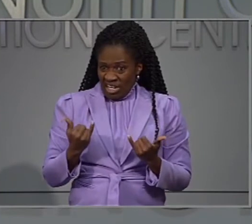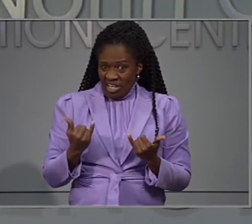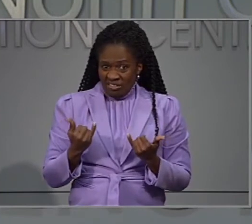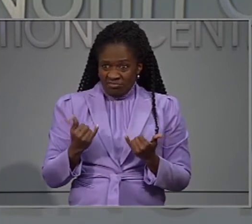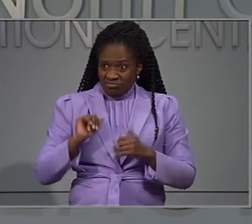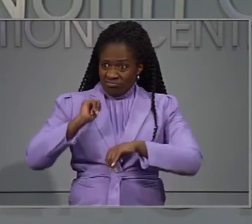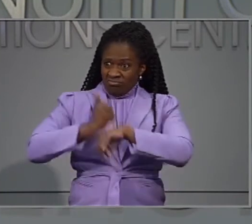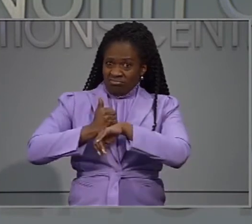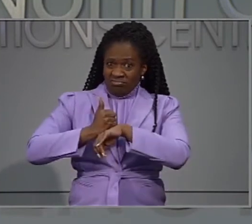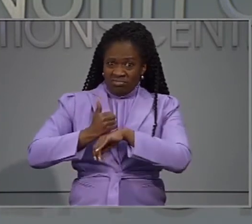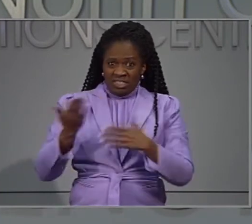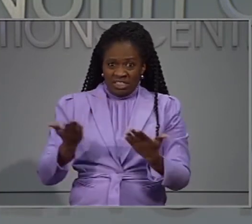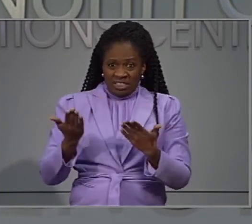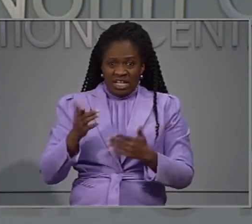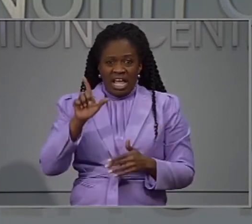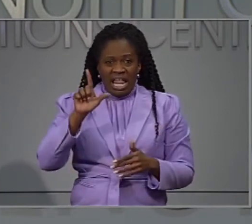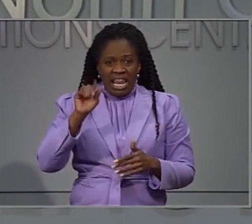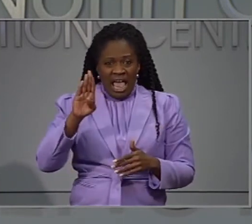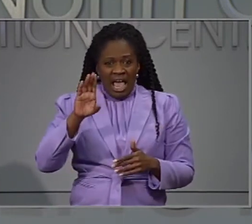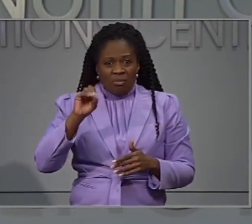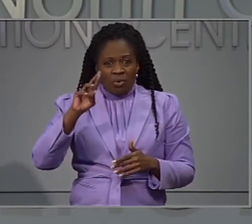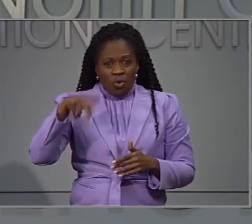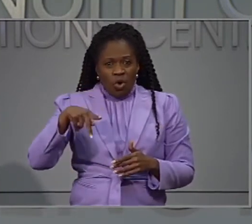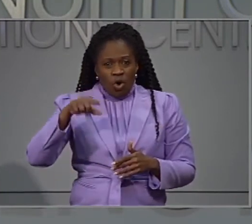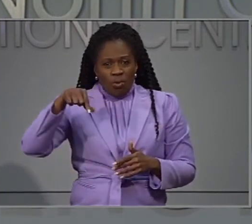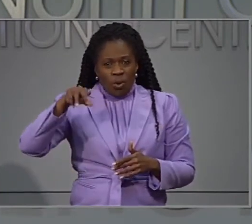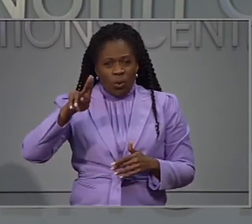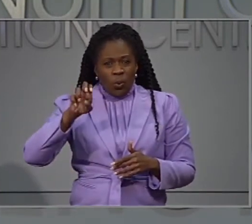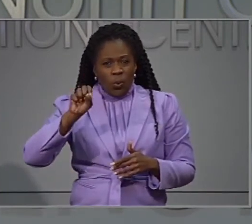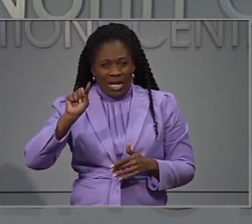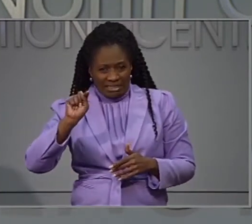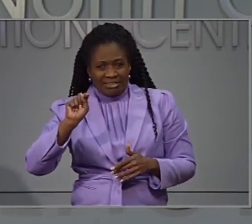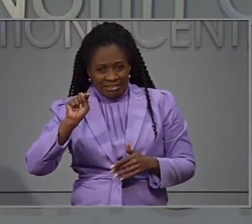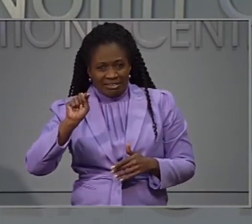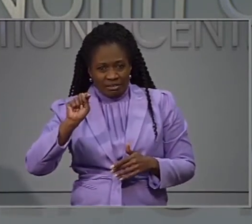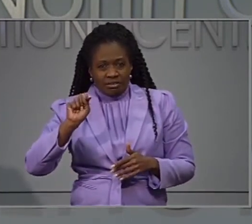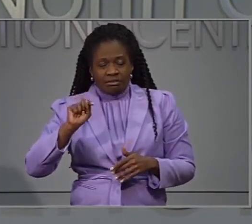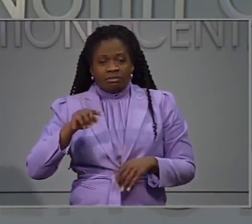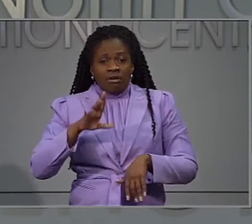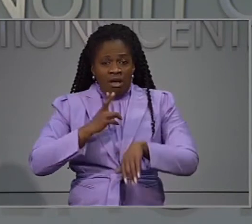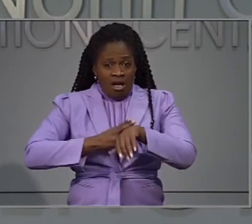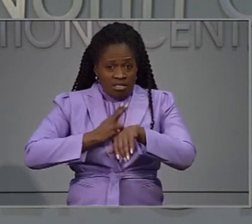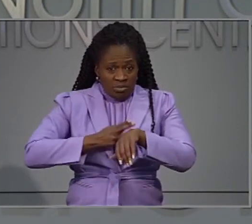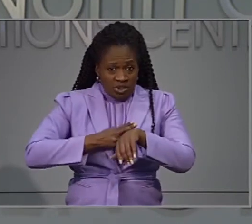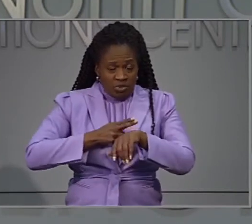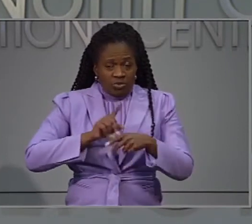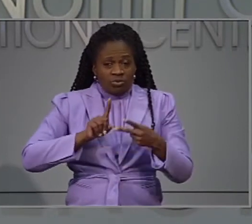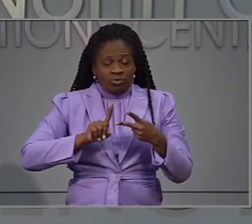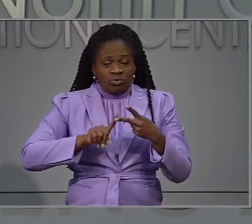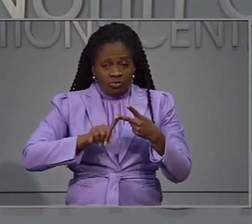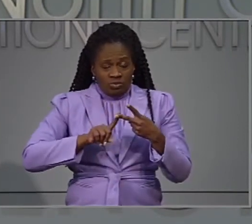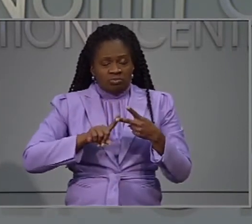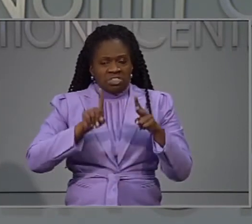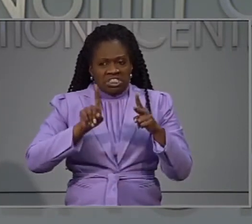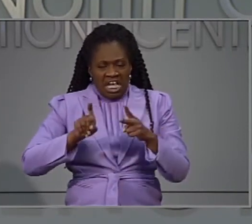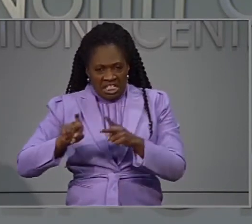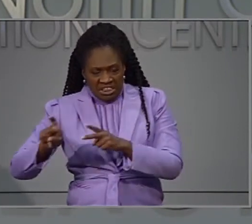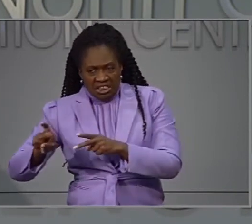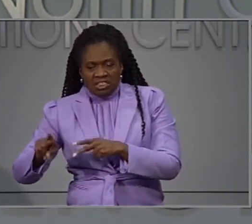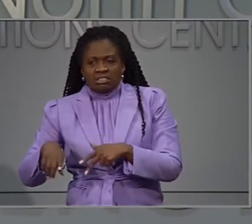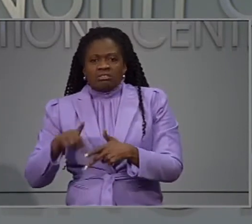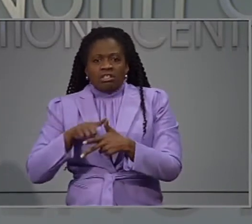North Carolina, LabCorp, Quest. Our hospitals are testing.